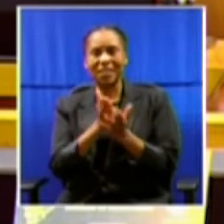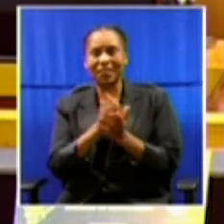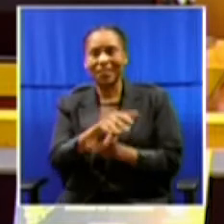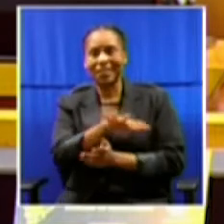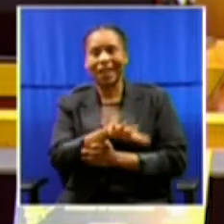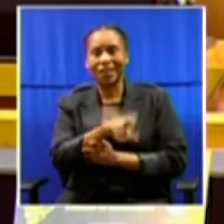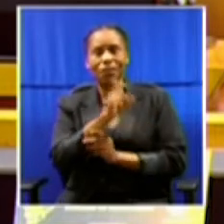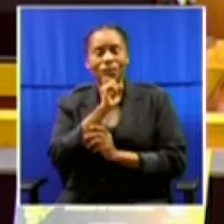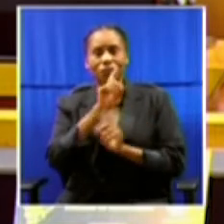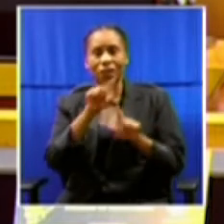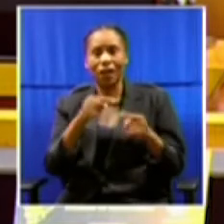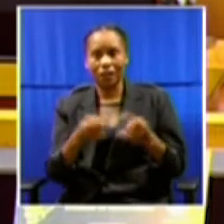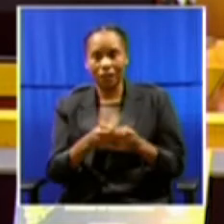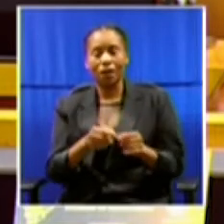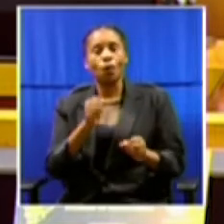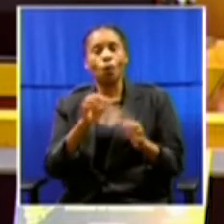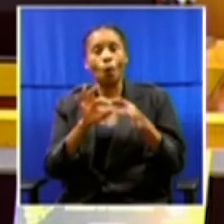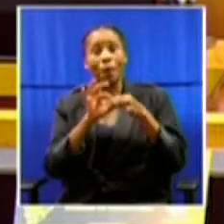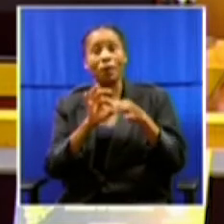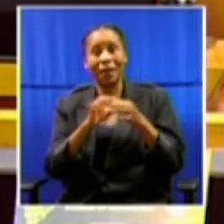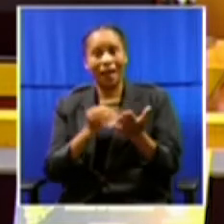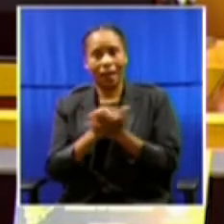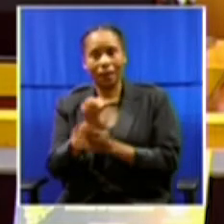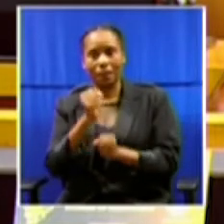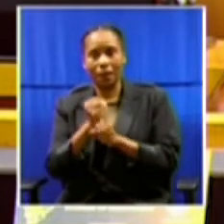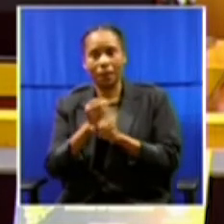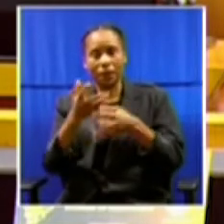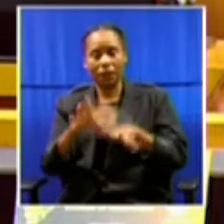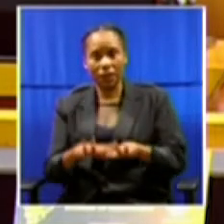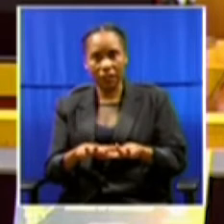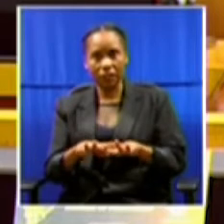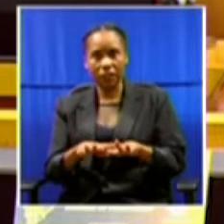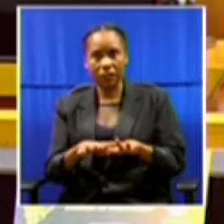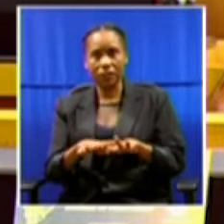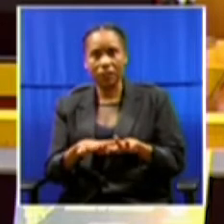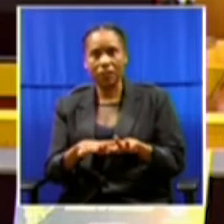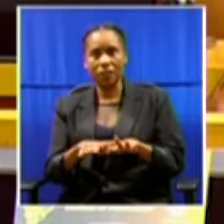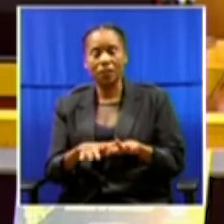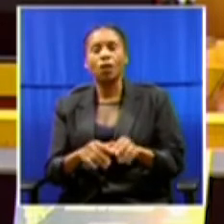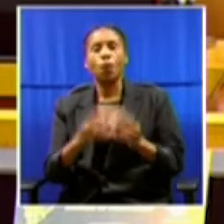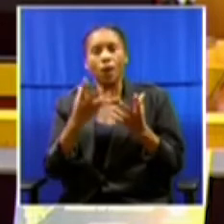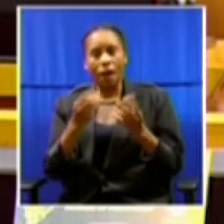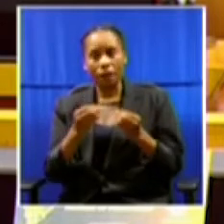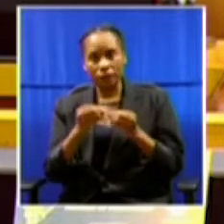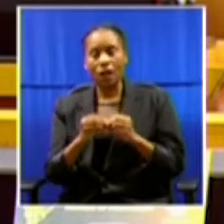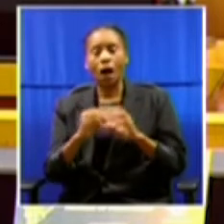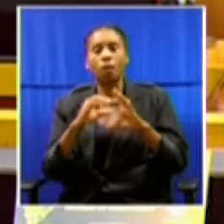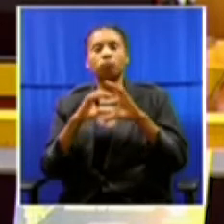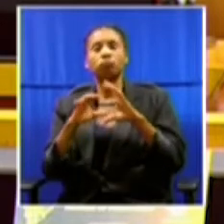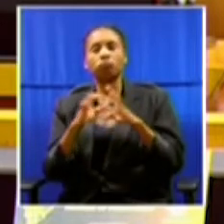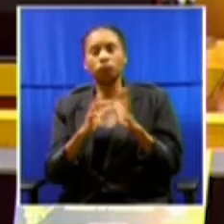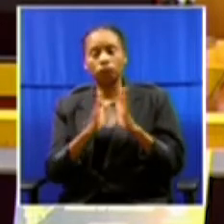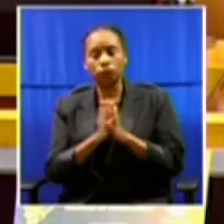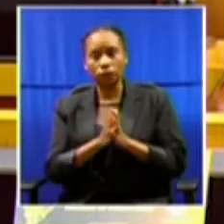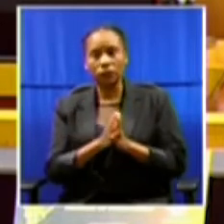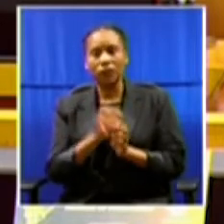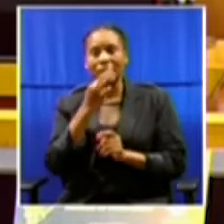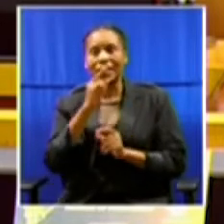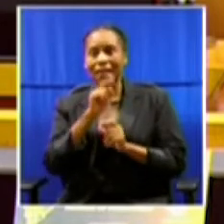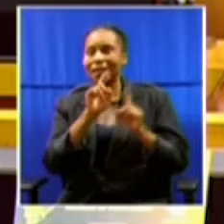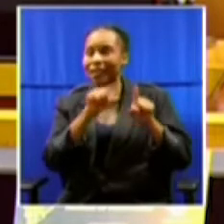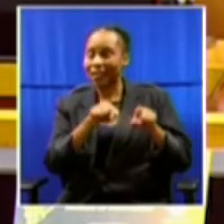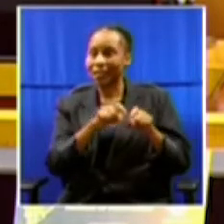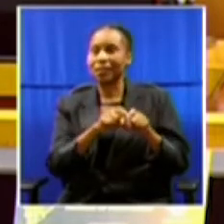made a commitment earlier, and we have said it's a corresponding obligation to actually identify alternative